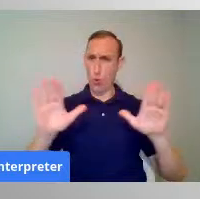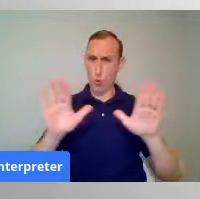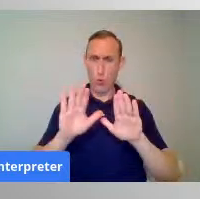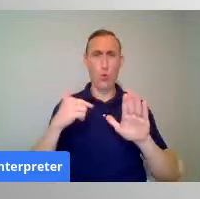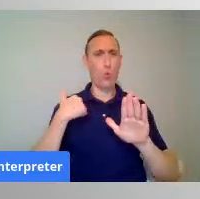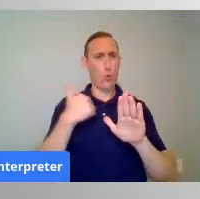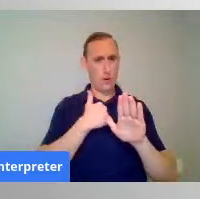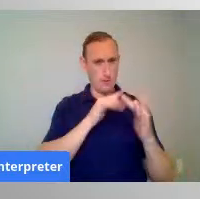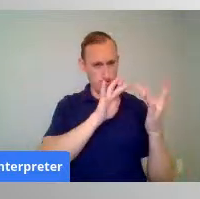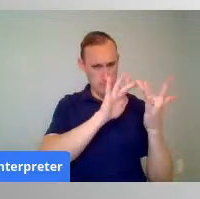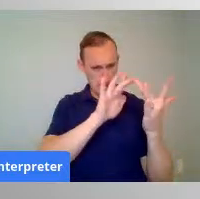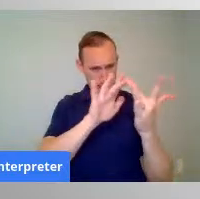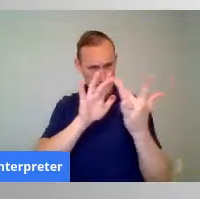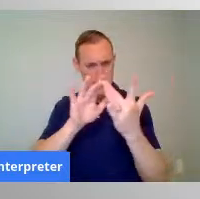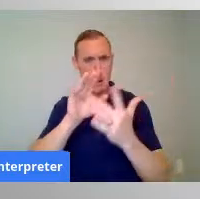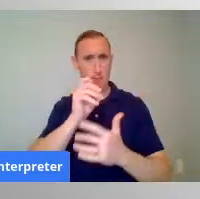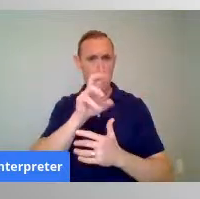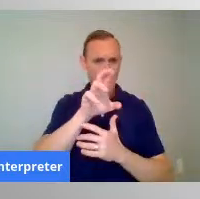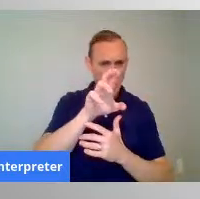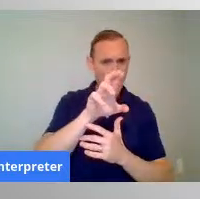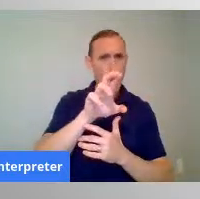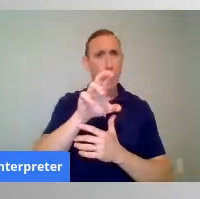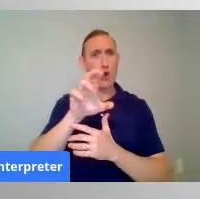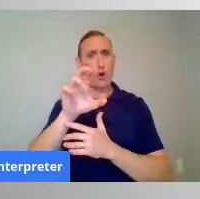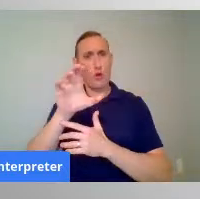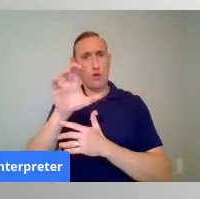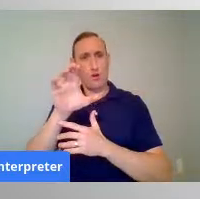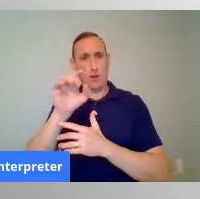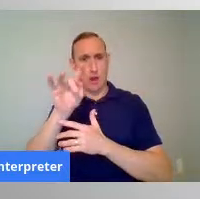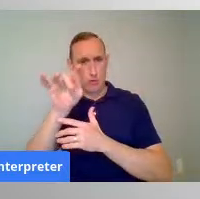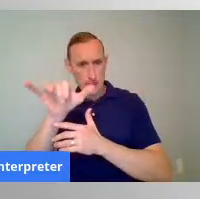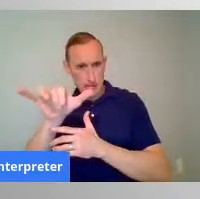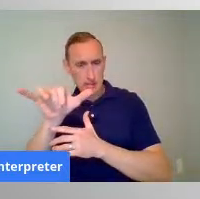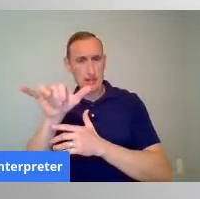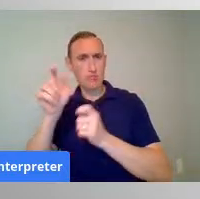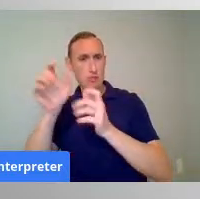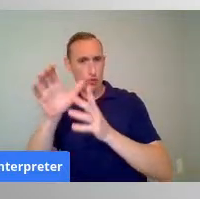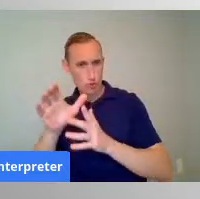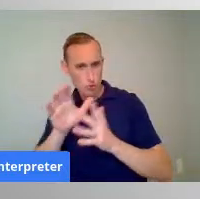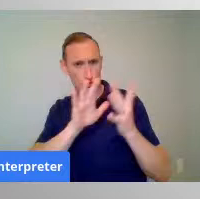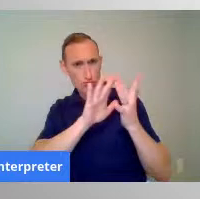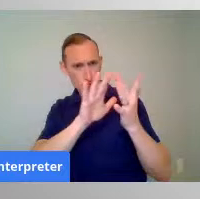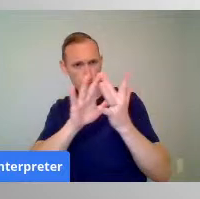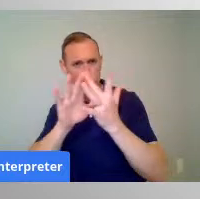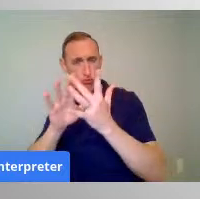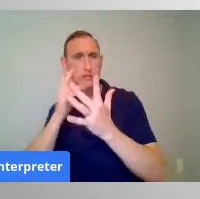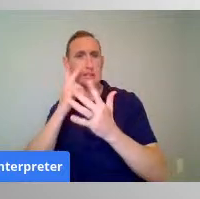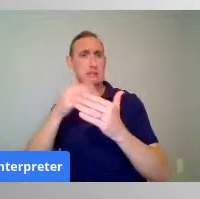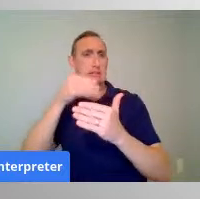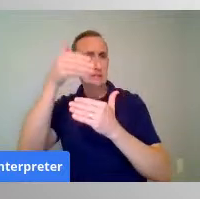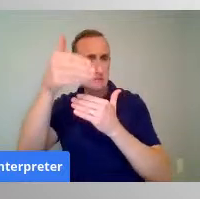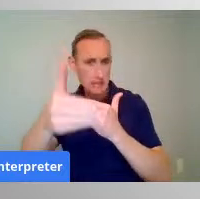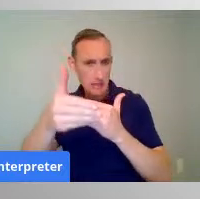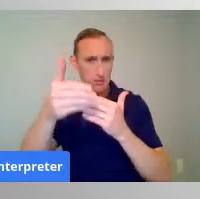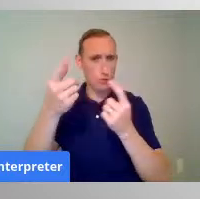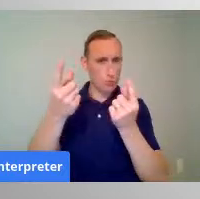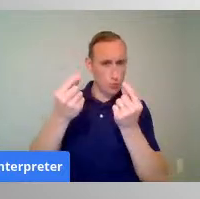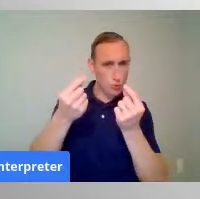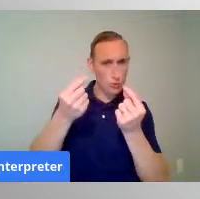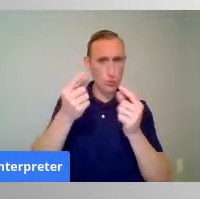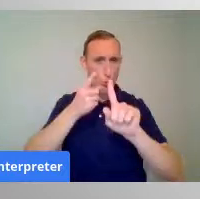and seeing kind of where do we go next so that we can really keep this energy going for next steps.